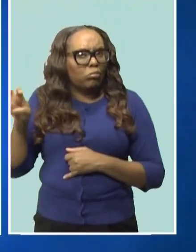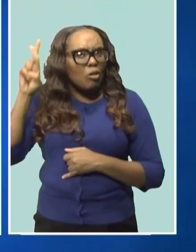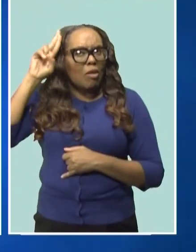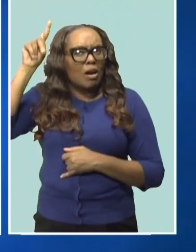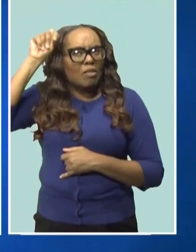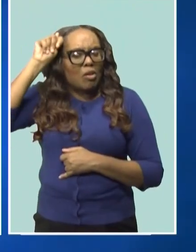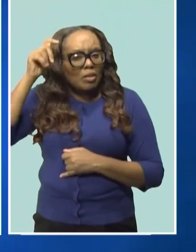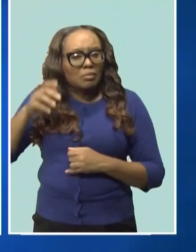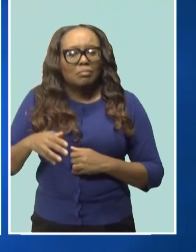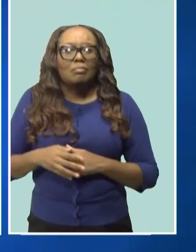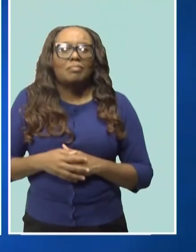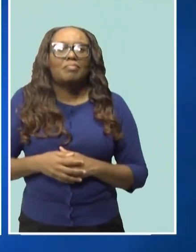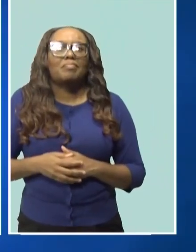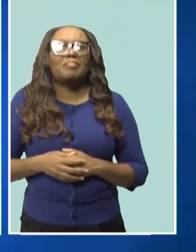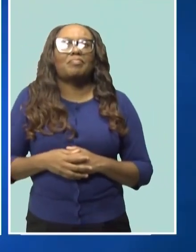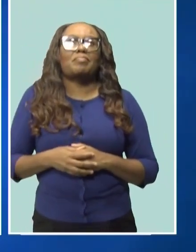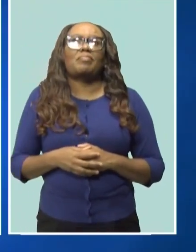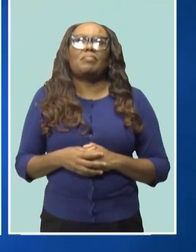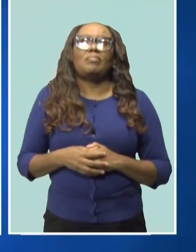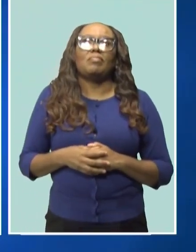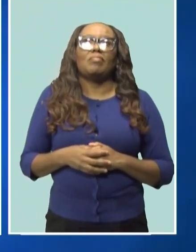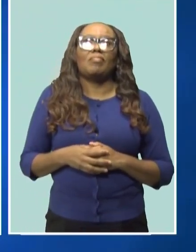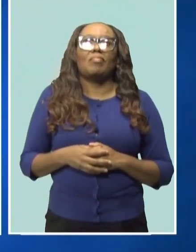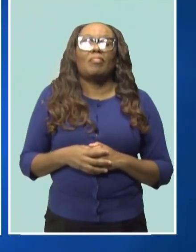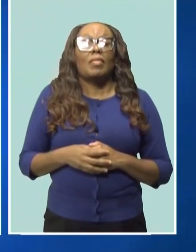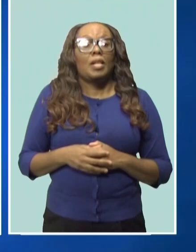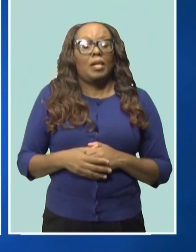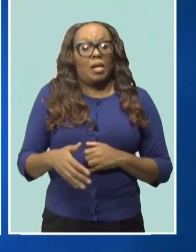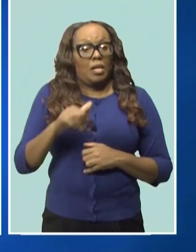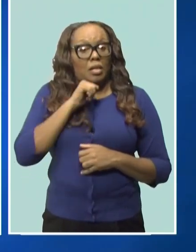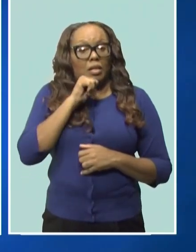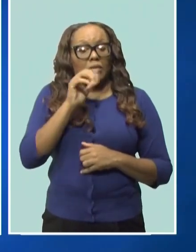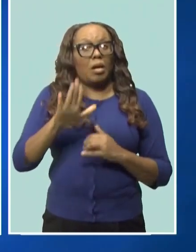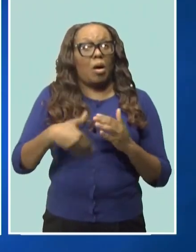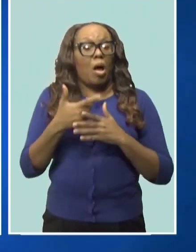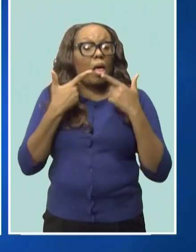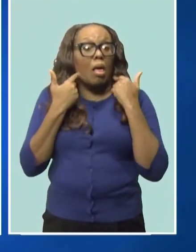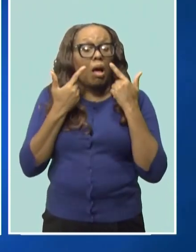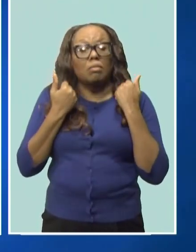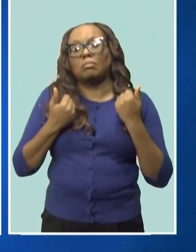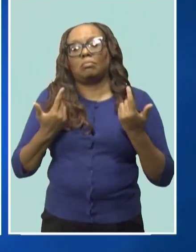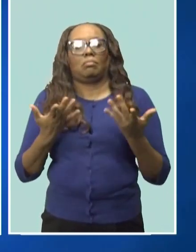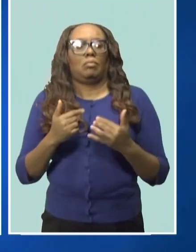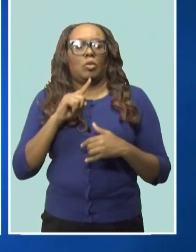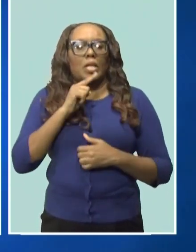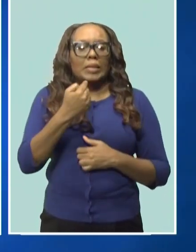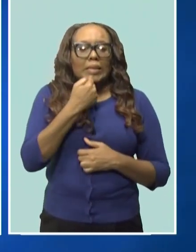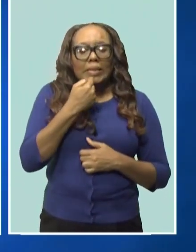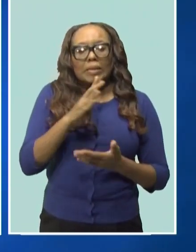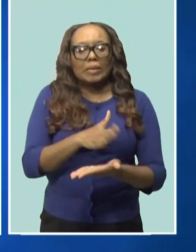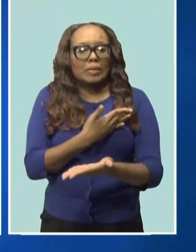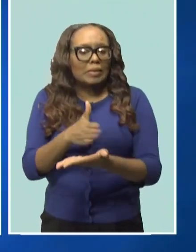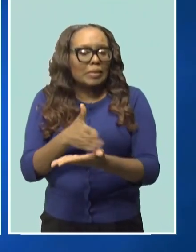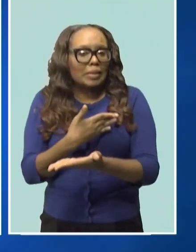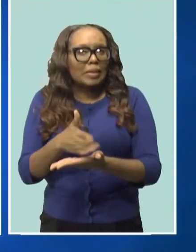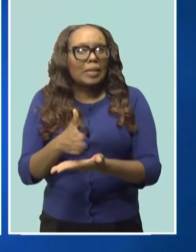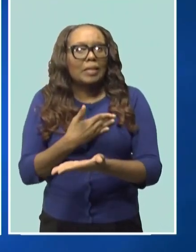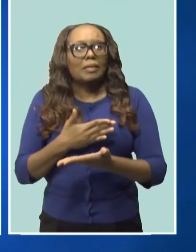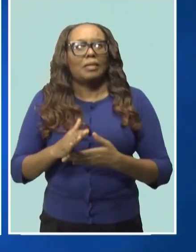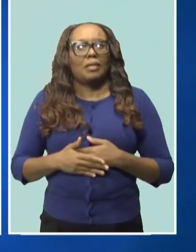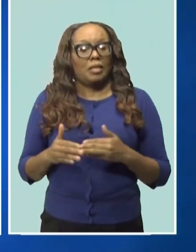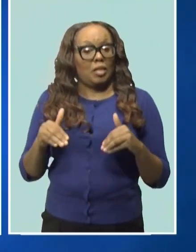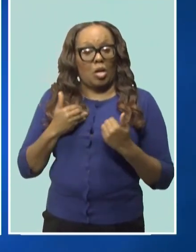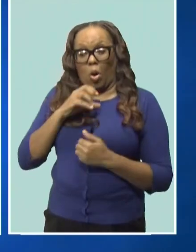As a young lady, my education It was not all laughs though. The tent had some serious social commentary. From the